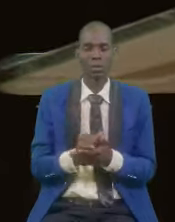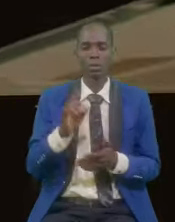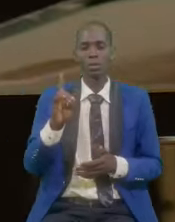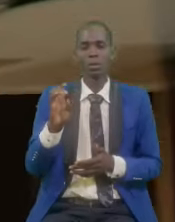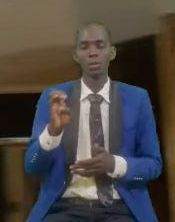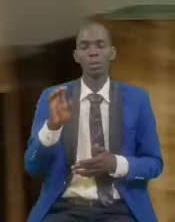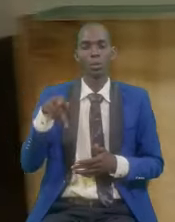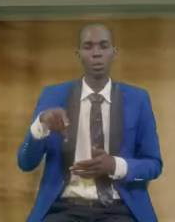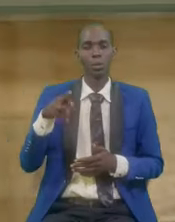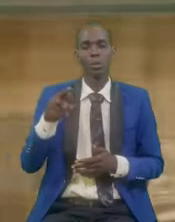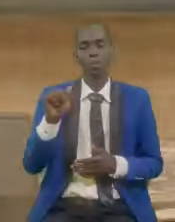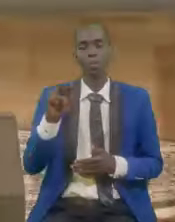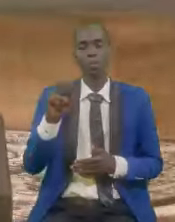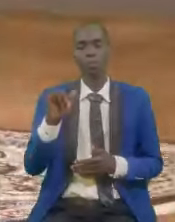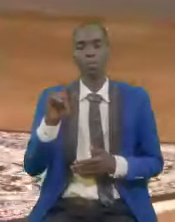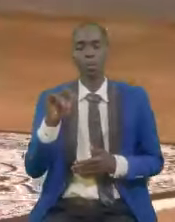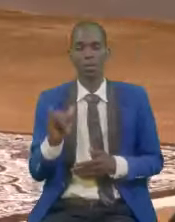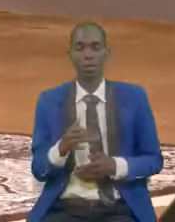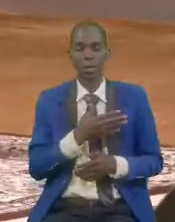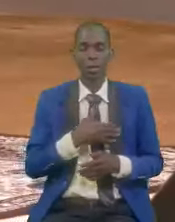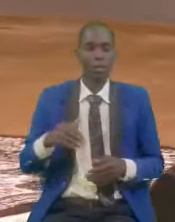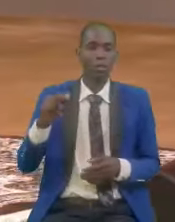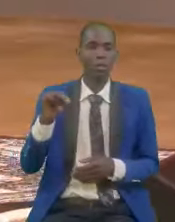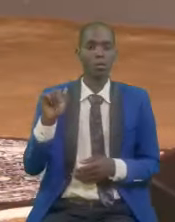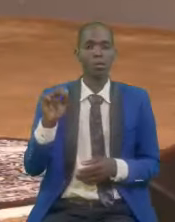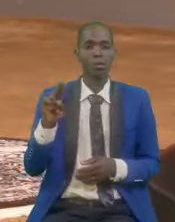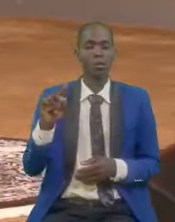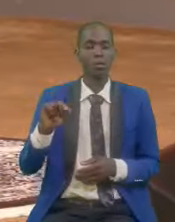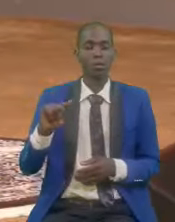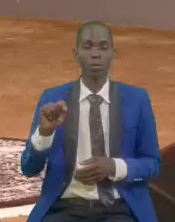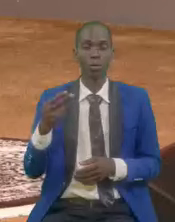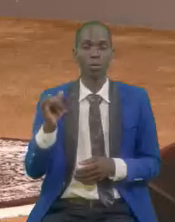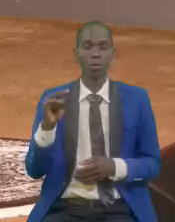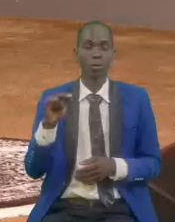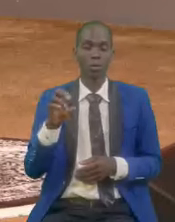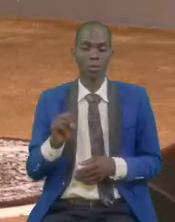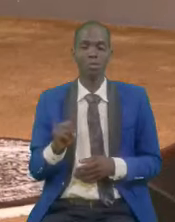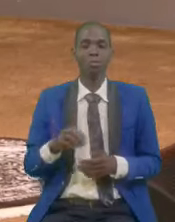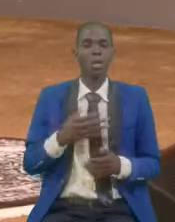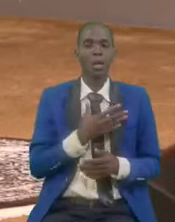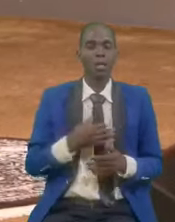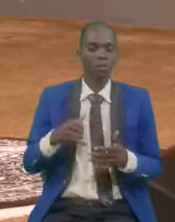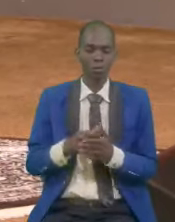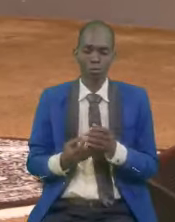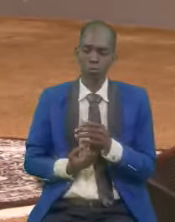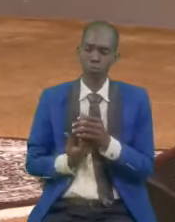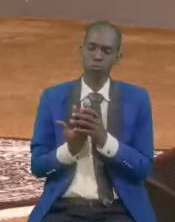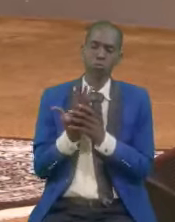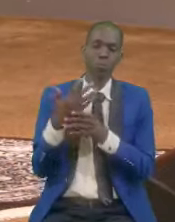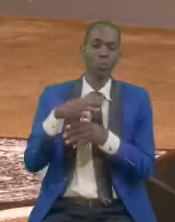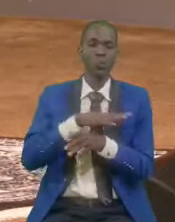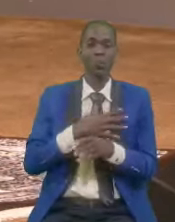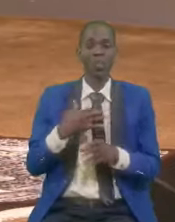we grow in life, that naughtiness overflows. And it says, if we're going to be